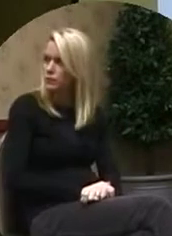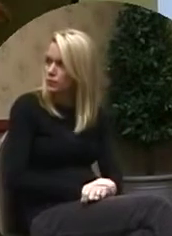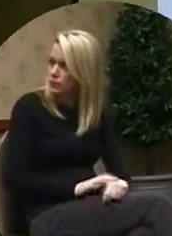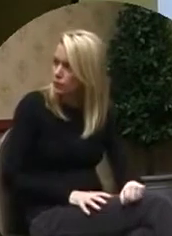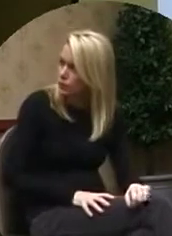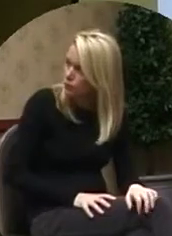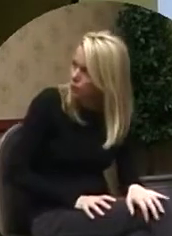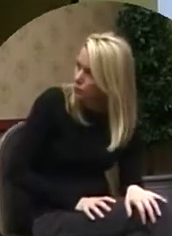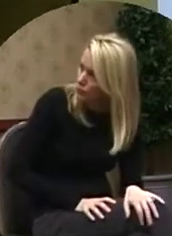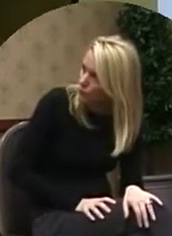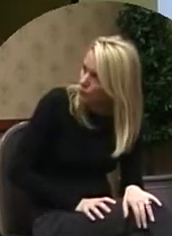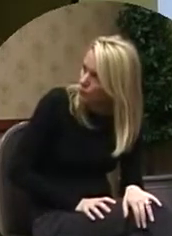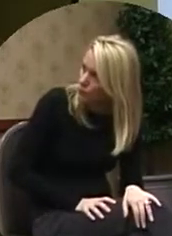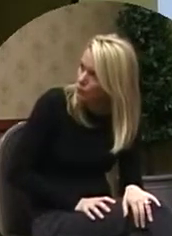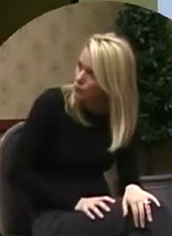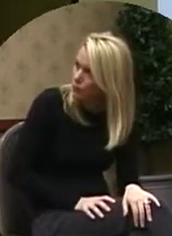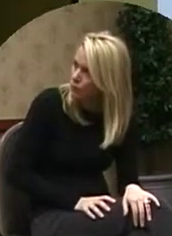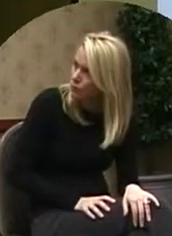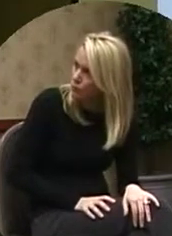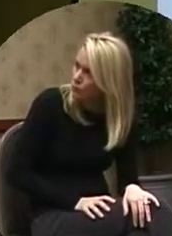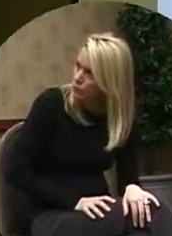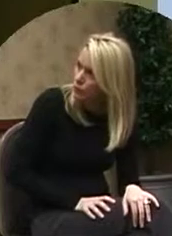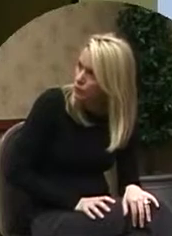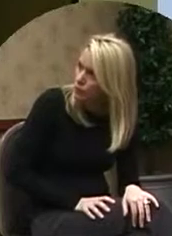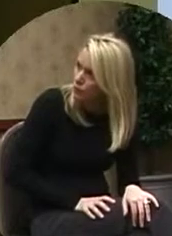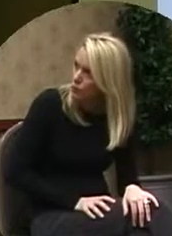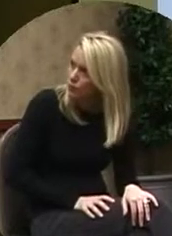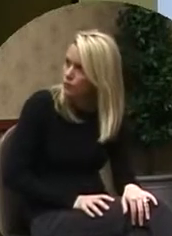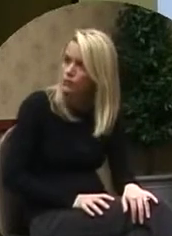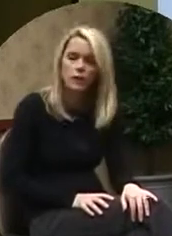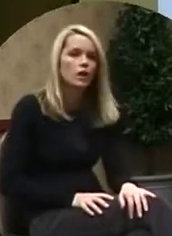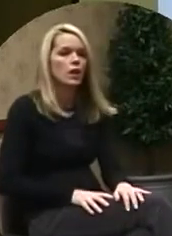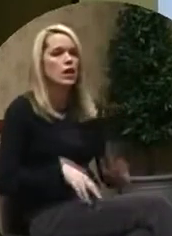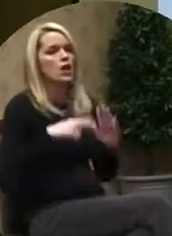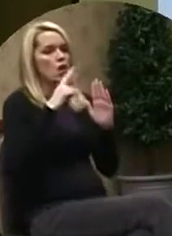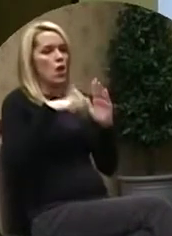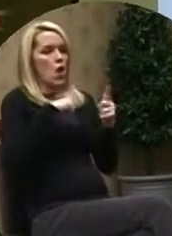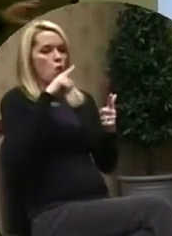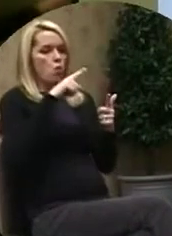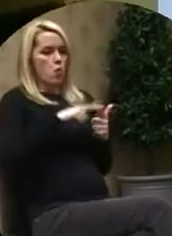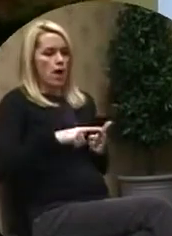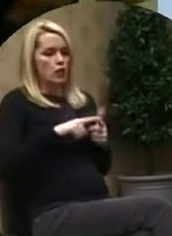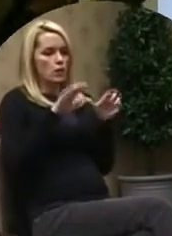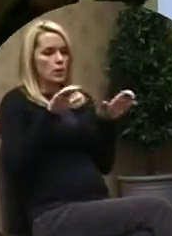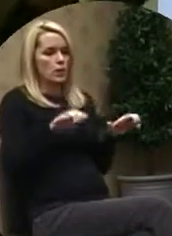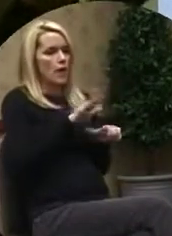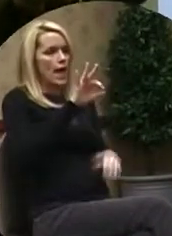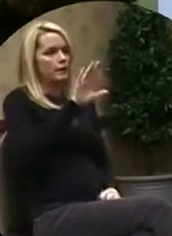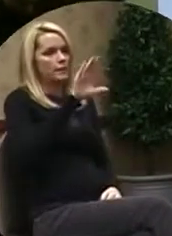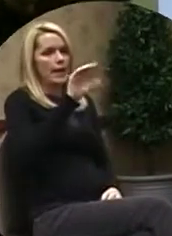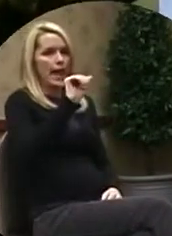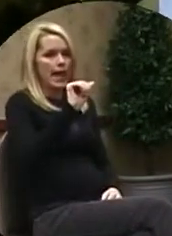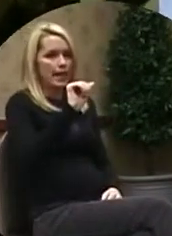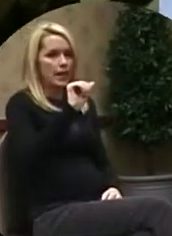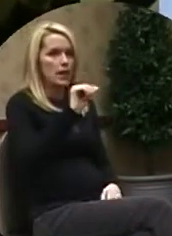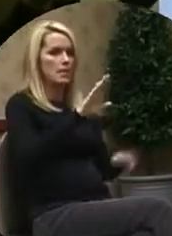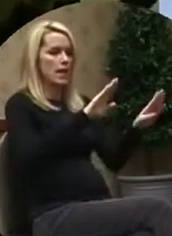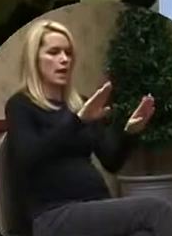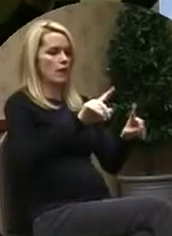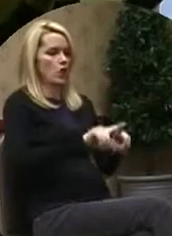No, we won't go into this one. So, when should an FBA be conducted? We do this when the behavior is significantly different from his